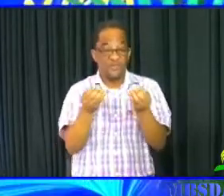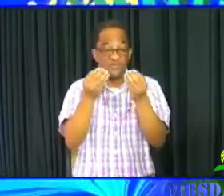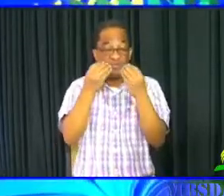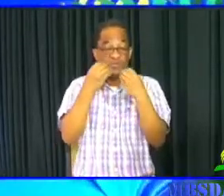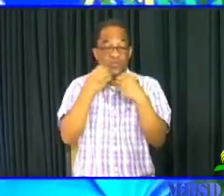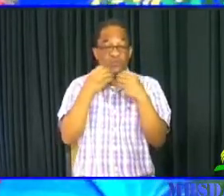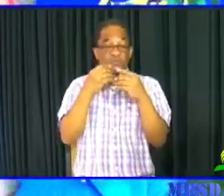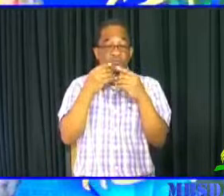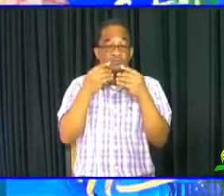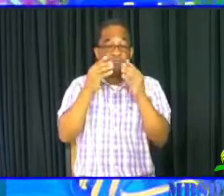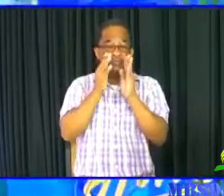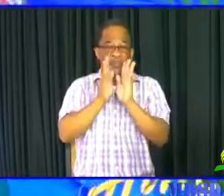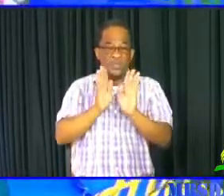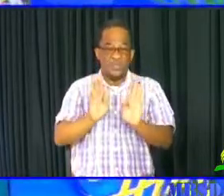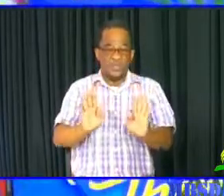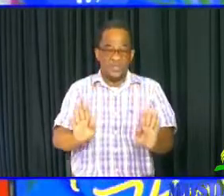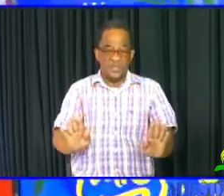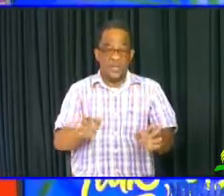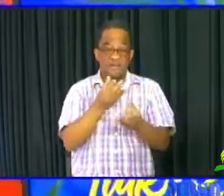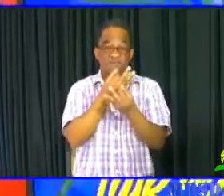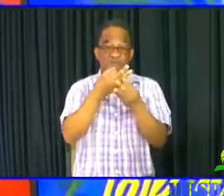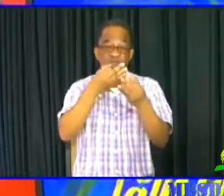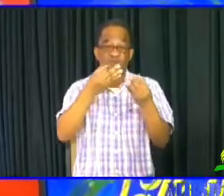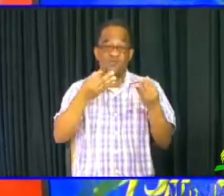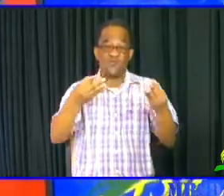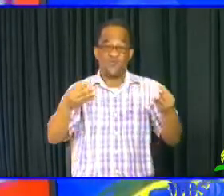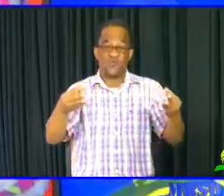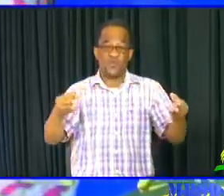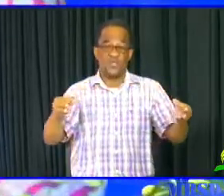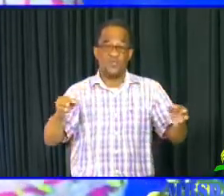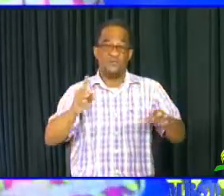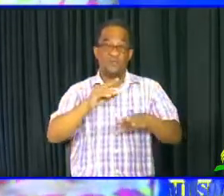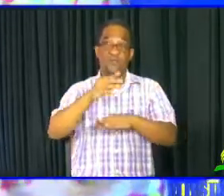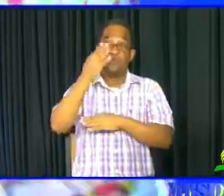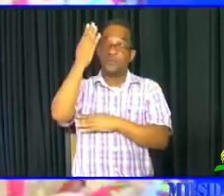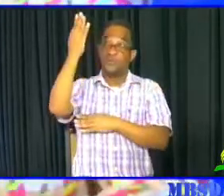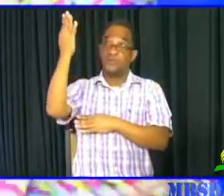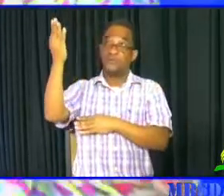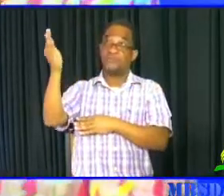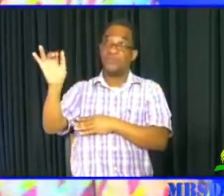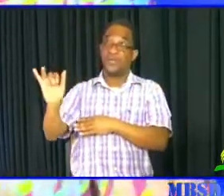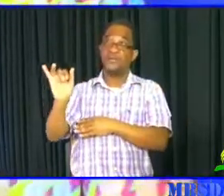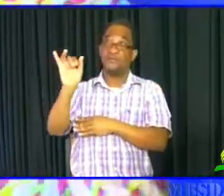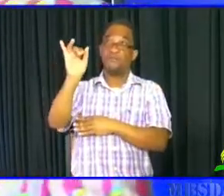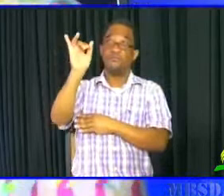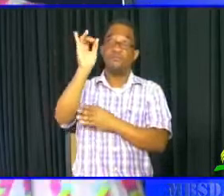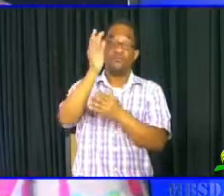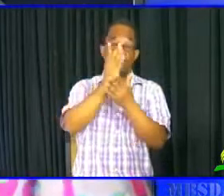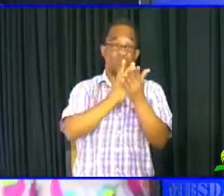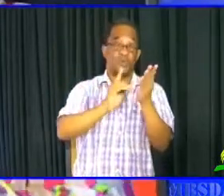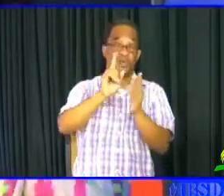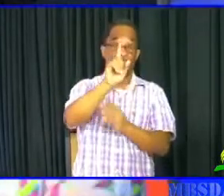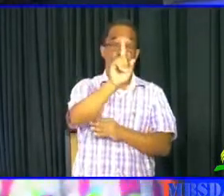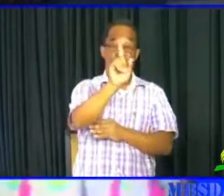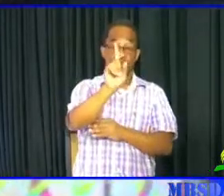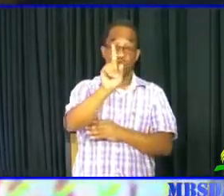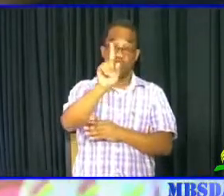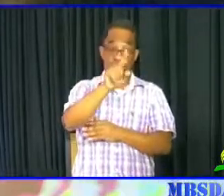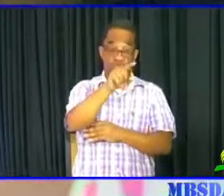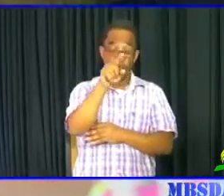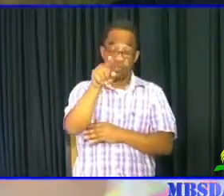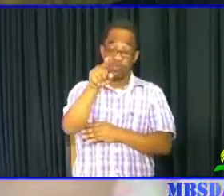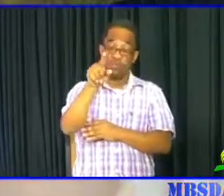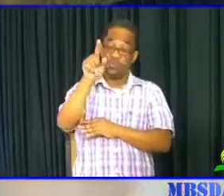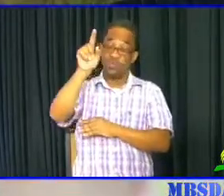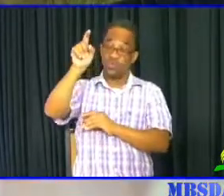sweet relief. He is that someone that you need. So